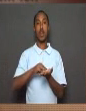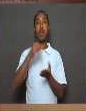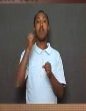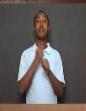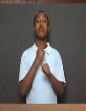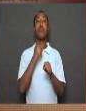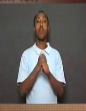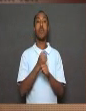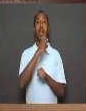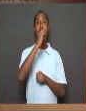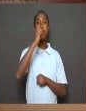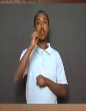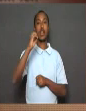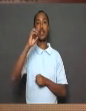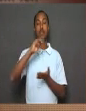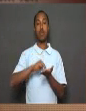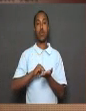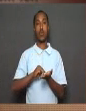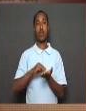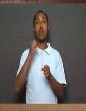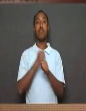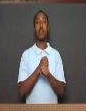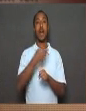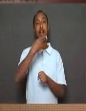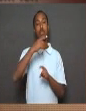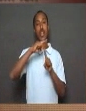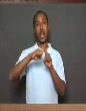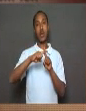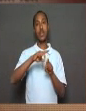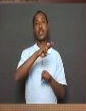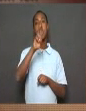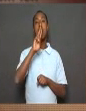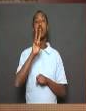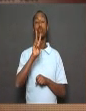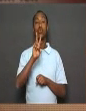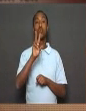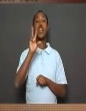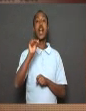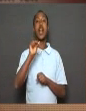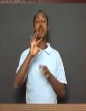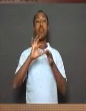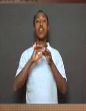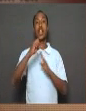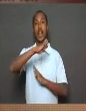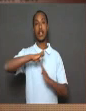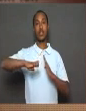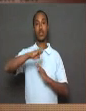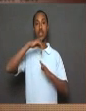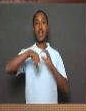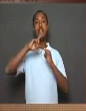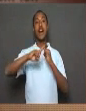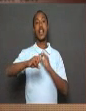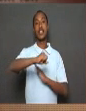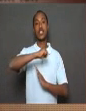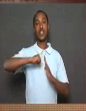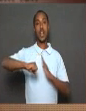with hydrogen ion. There are two non-bonding electrons in the valence